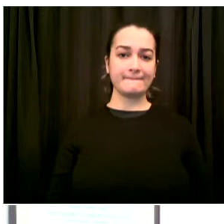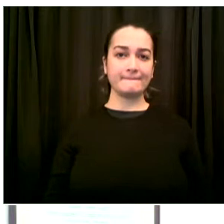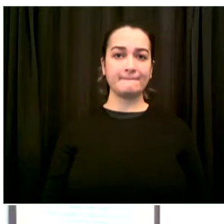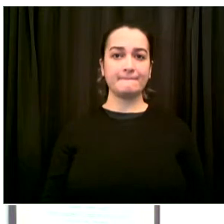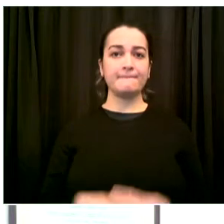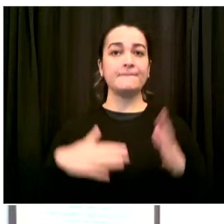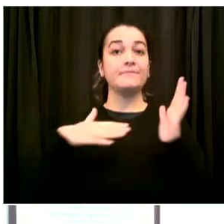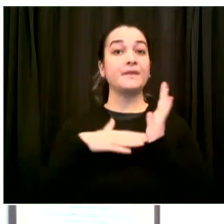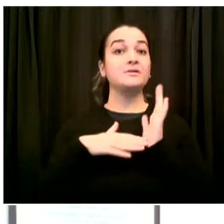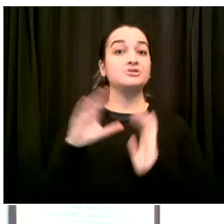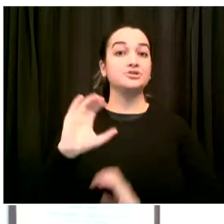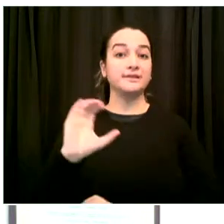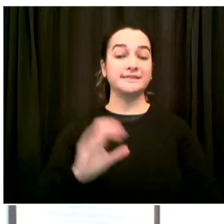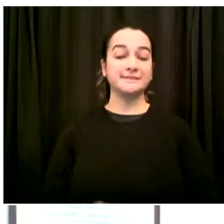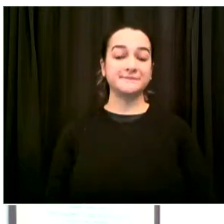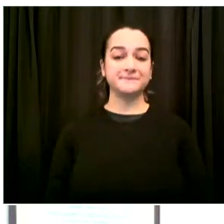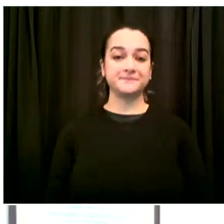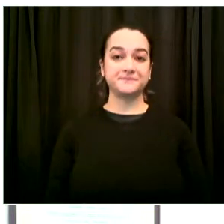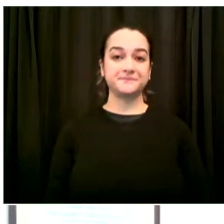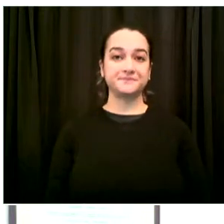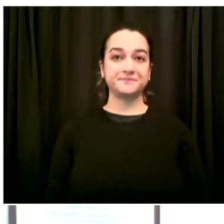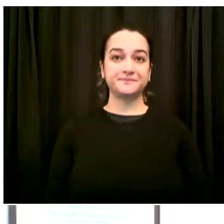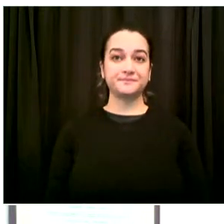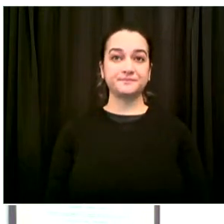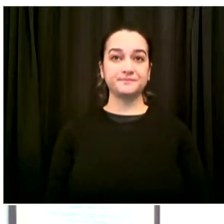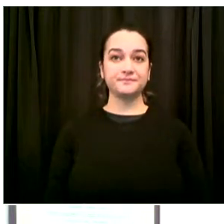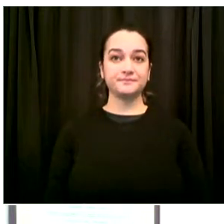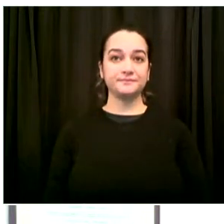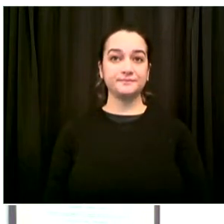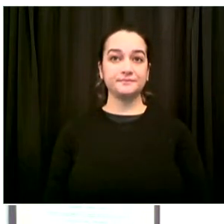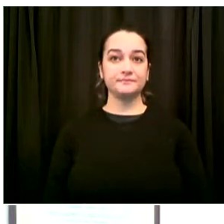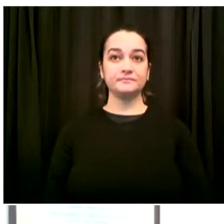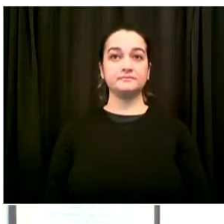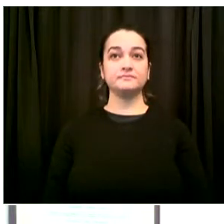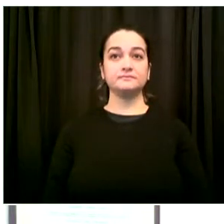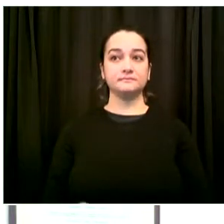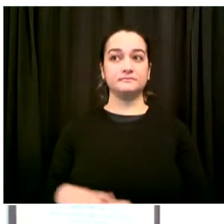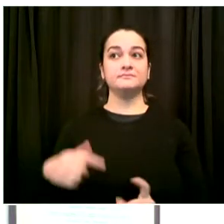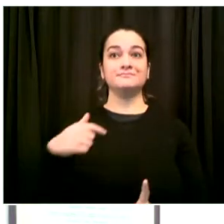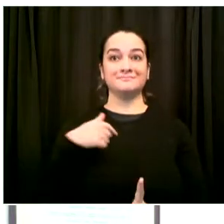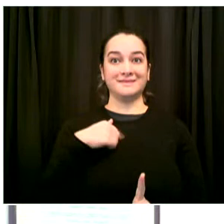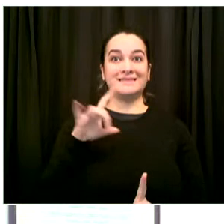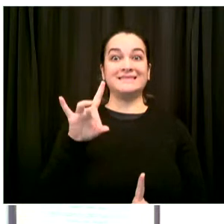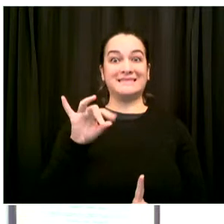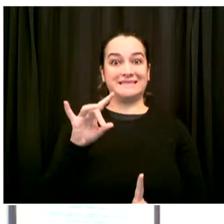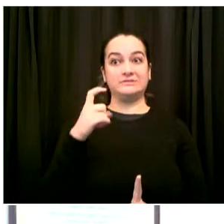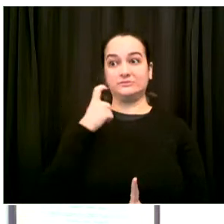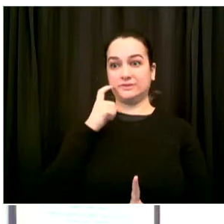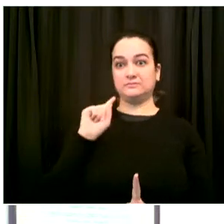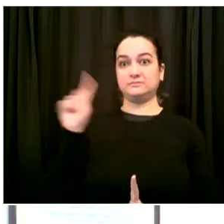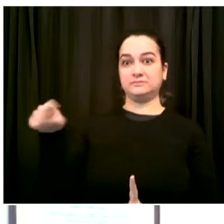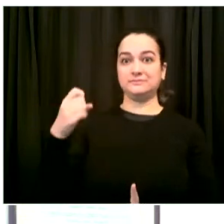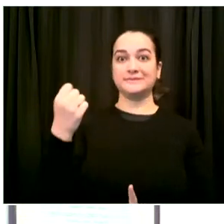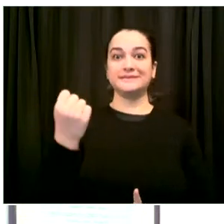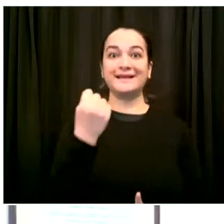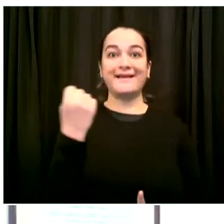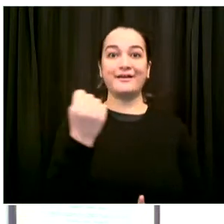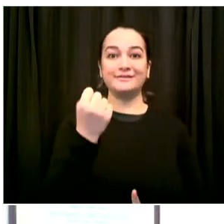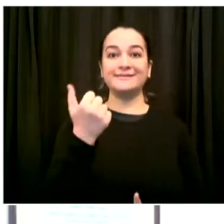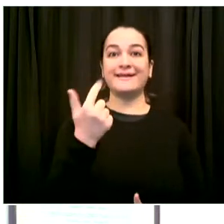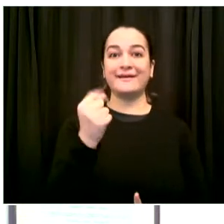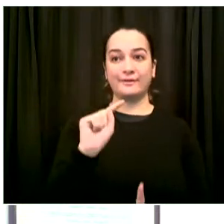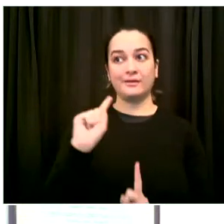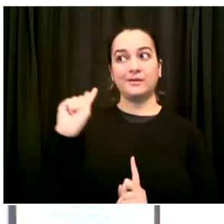my experience in Staten Island on Saturday. I was at one of our health department sites there with the